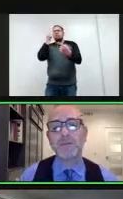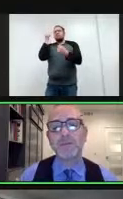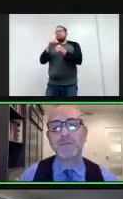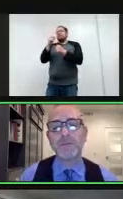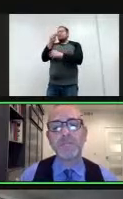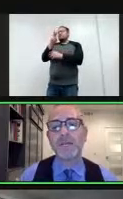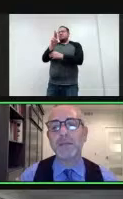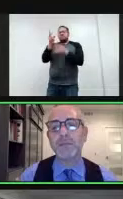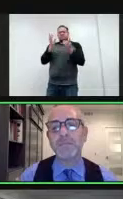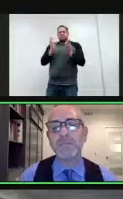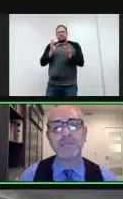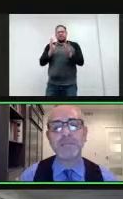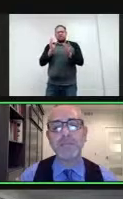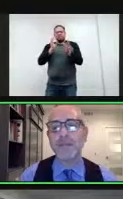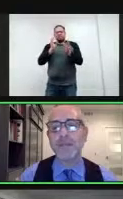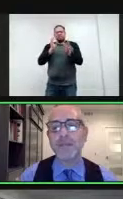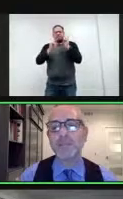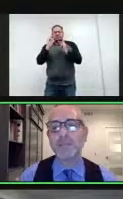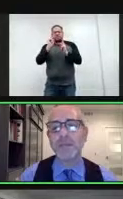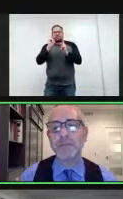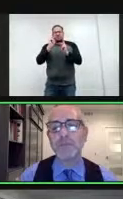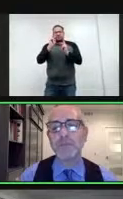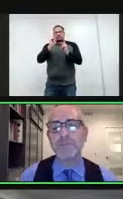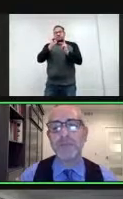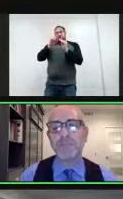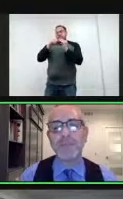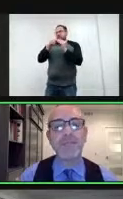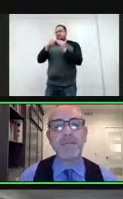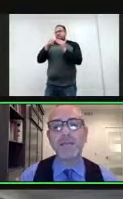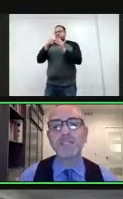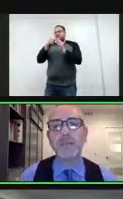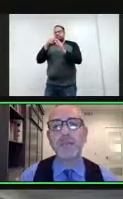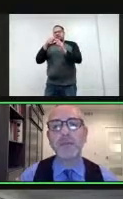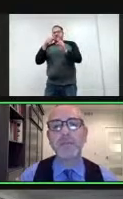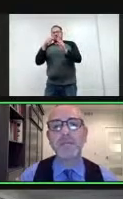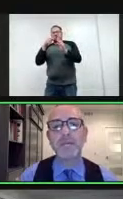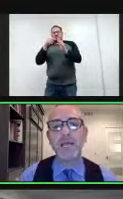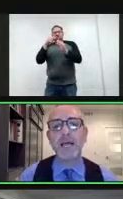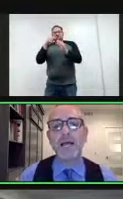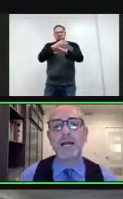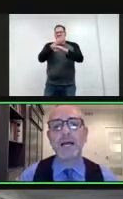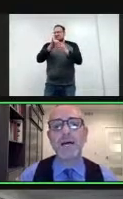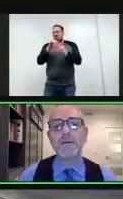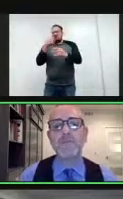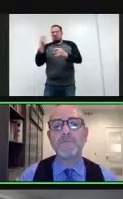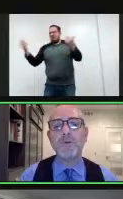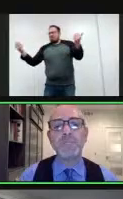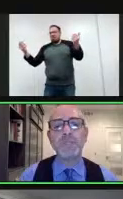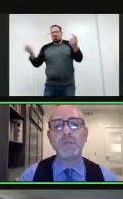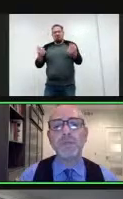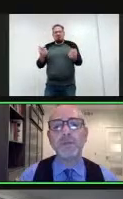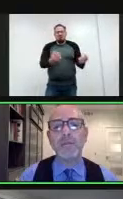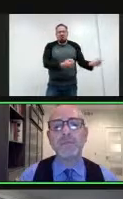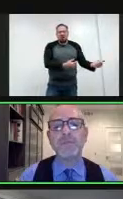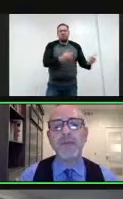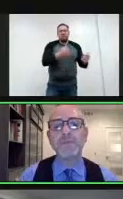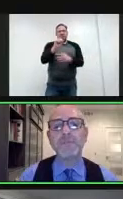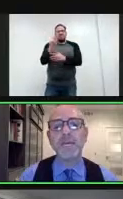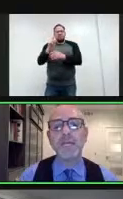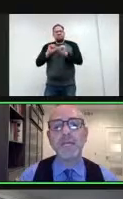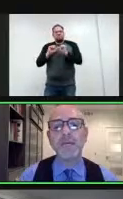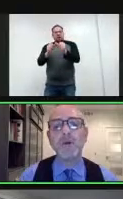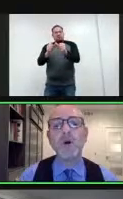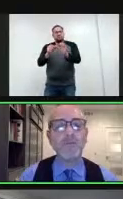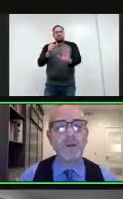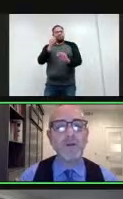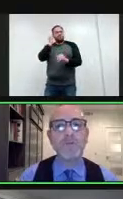when everybody was cutting music, and Salem-Keizer managed to maintain and expand theirs. And folks in the community have